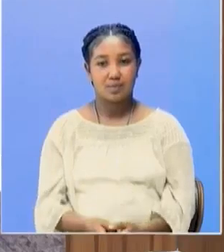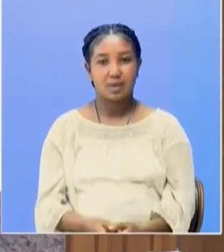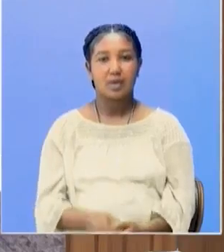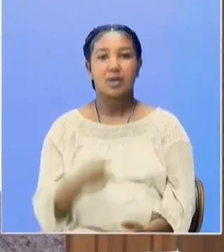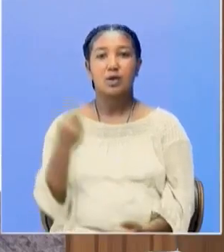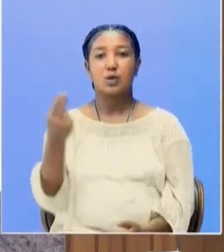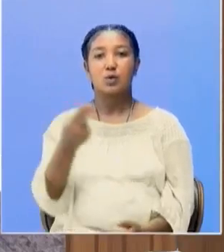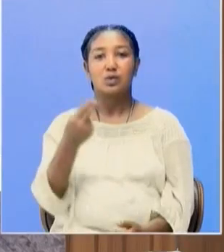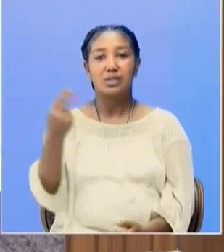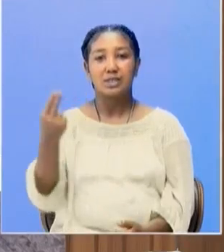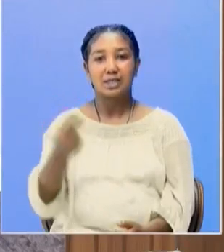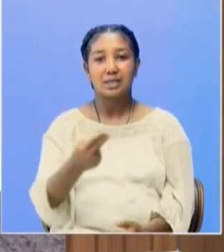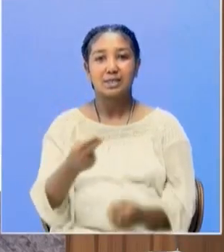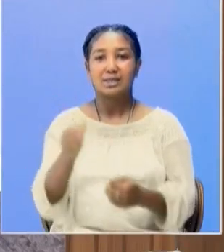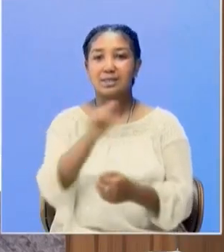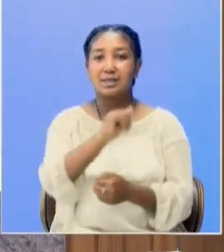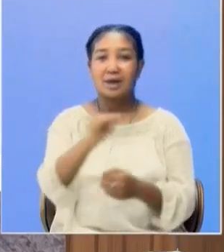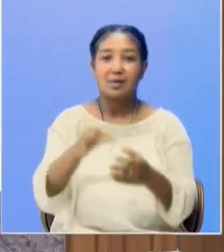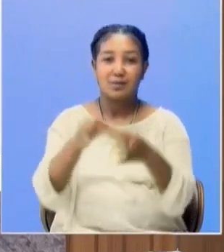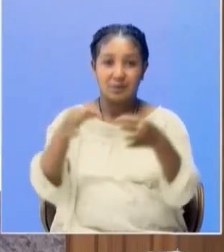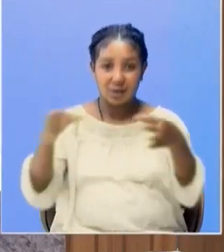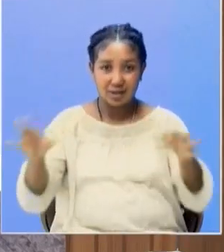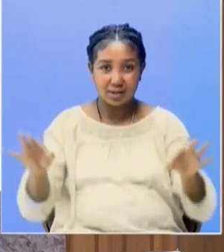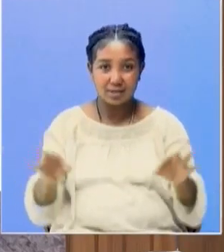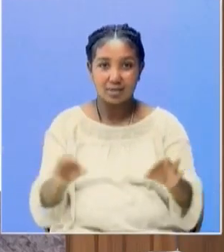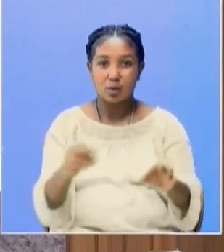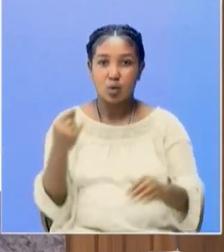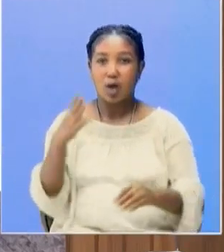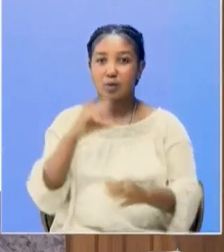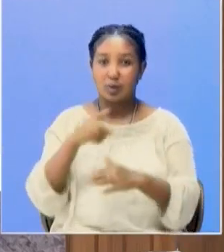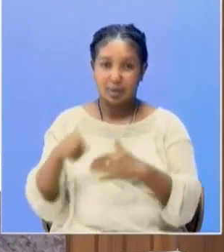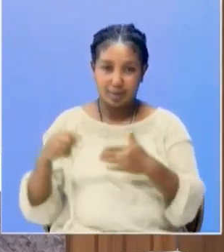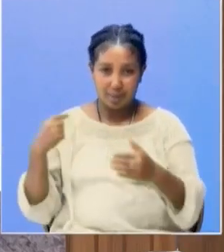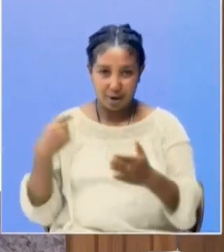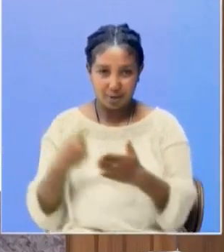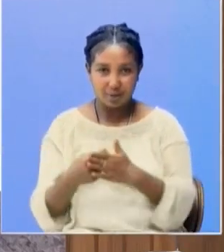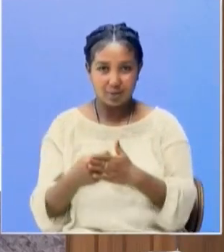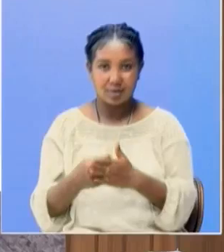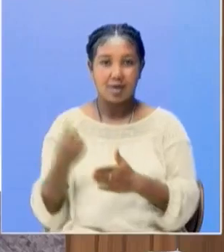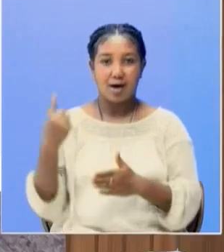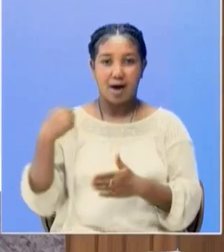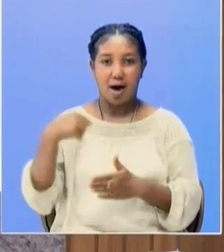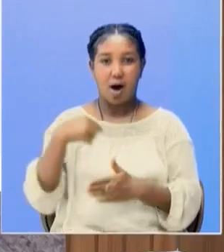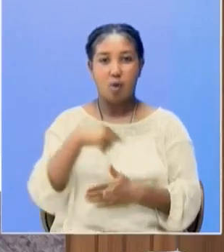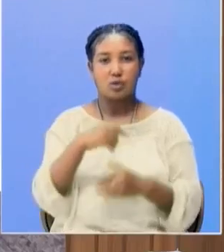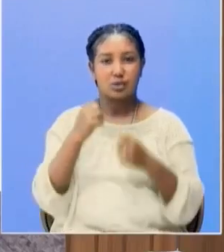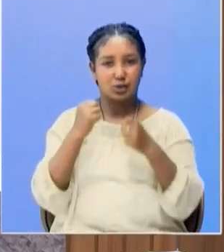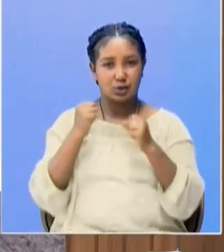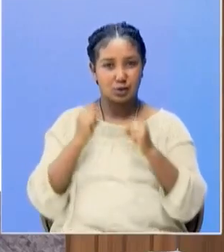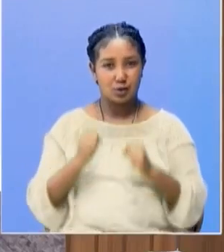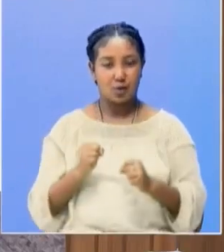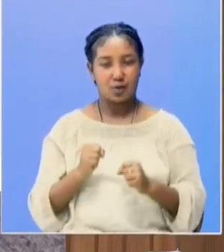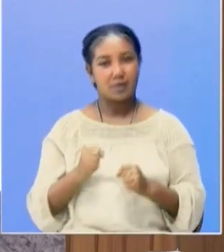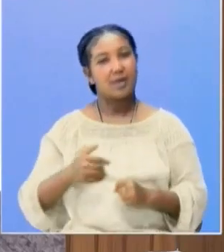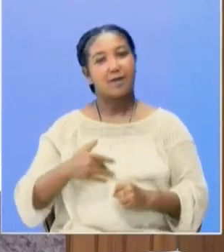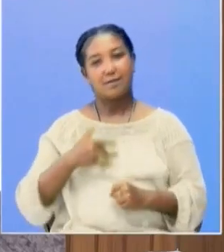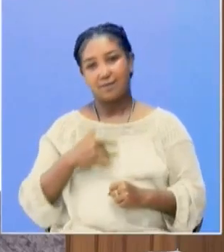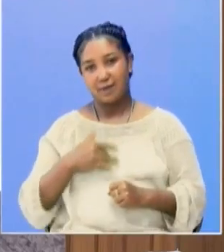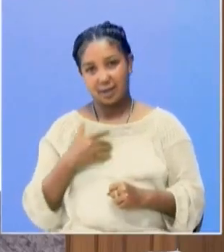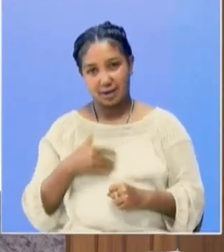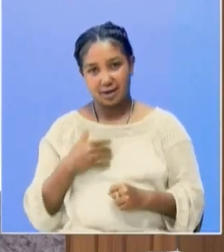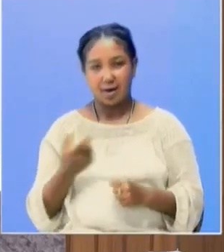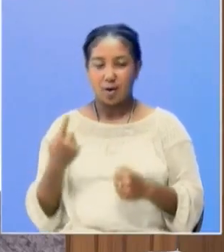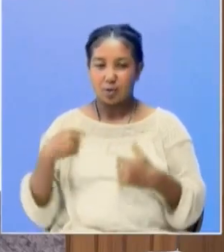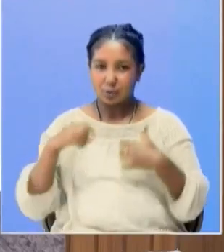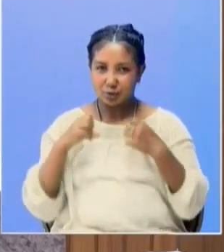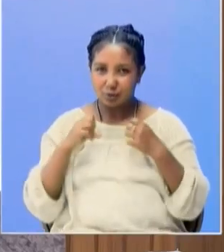using just this kinds of sentence, we can talk about our strong feeling,